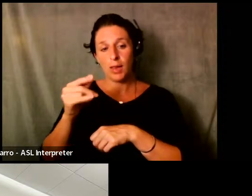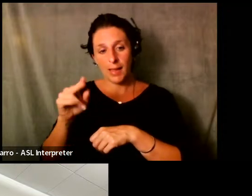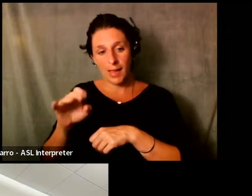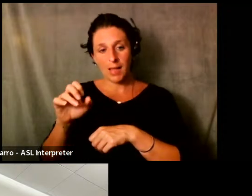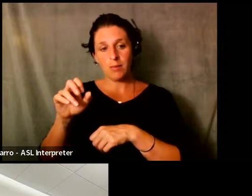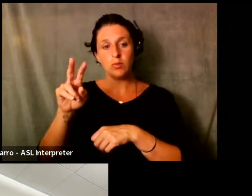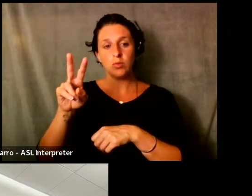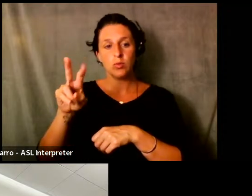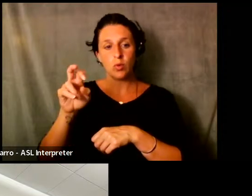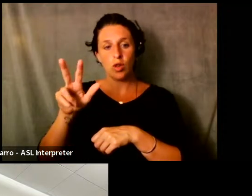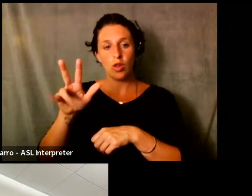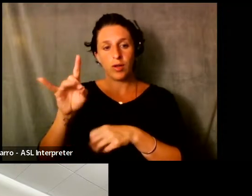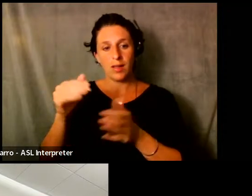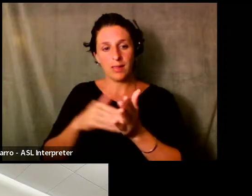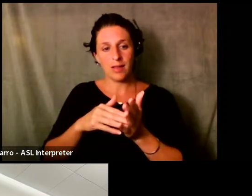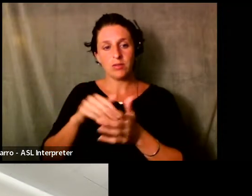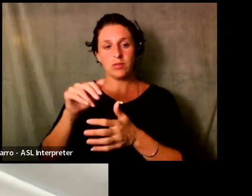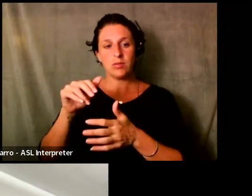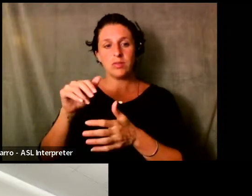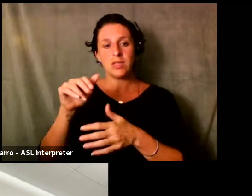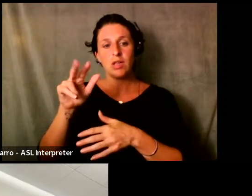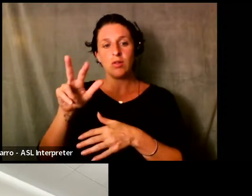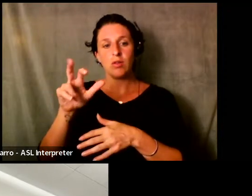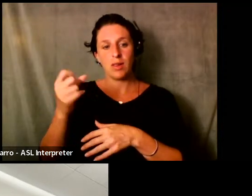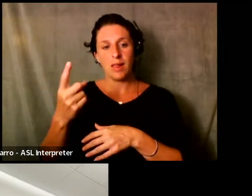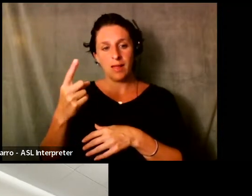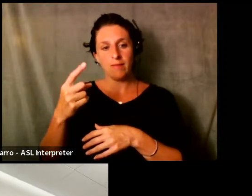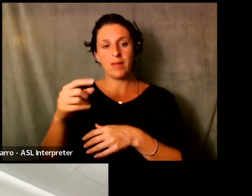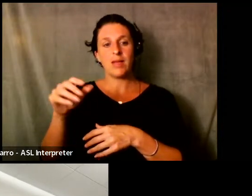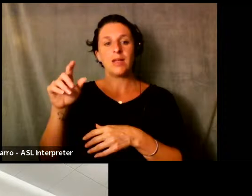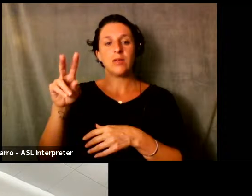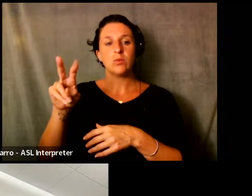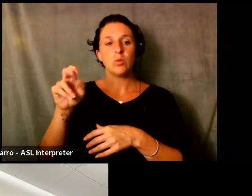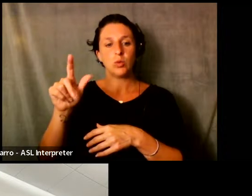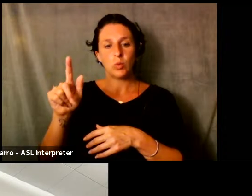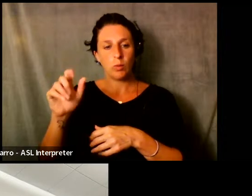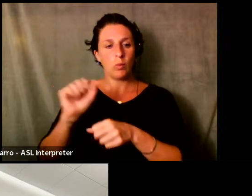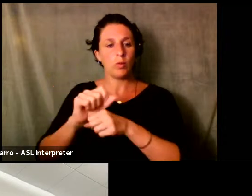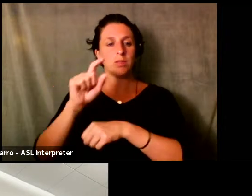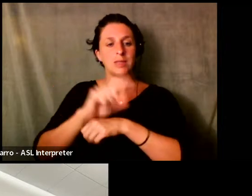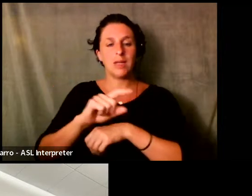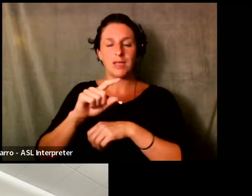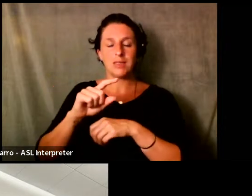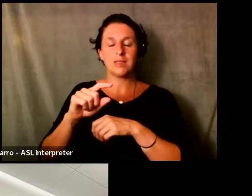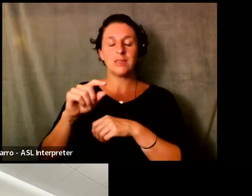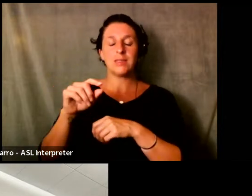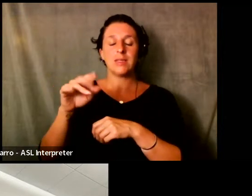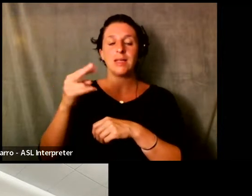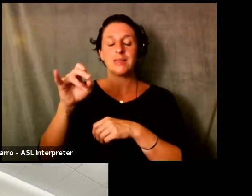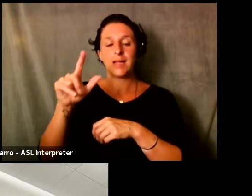$238,311 at 221 workdays. Jeffrey Gilbert, Hillsdale,